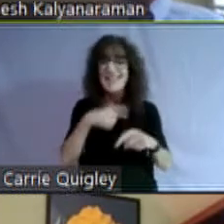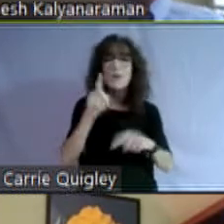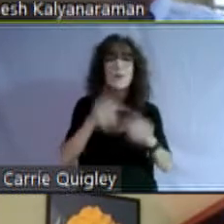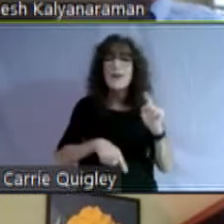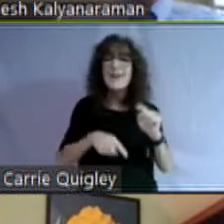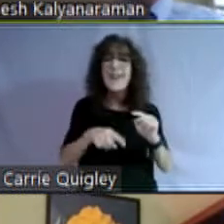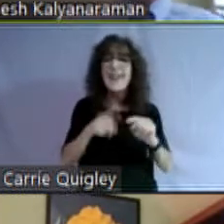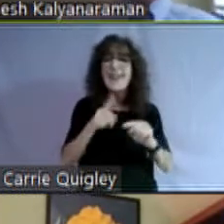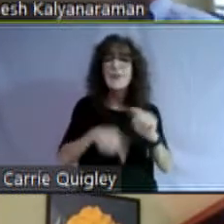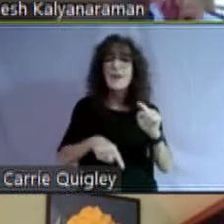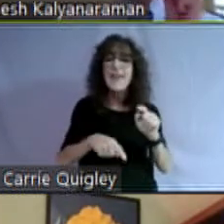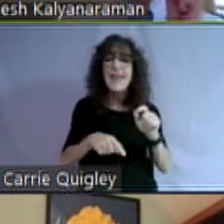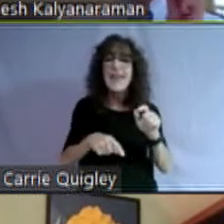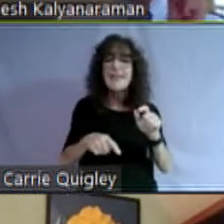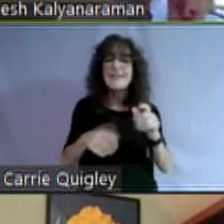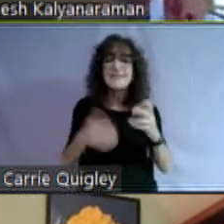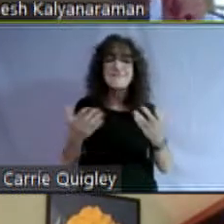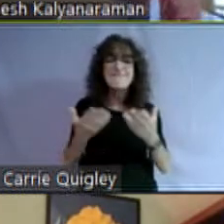quite trace